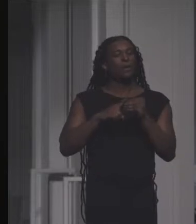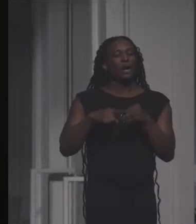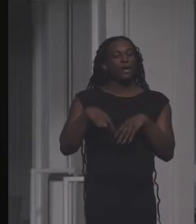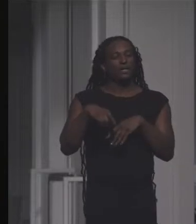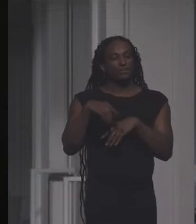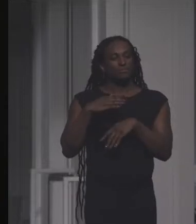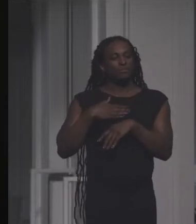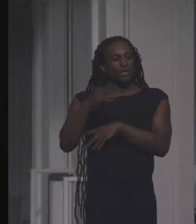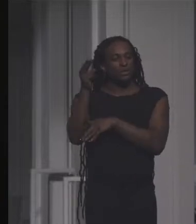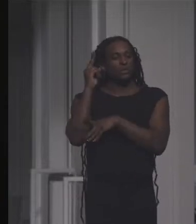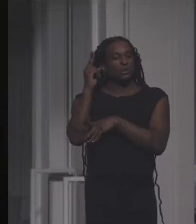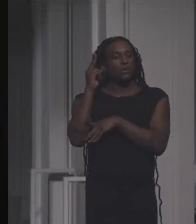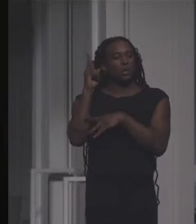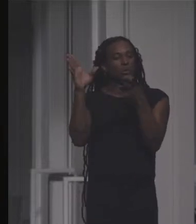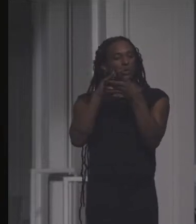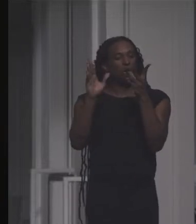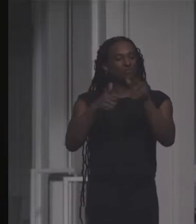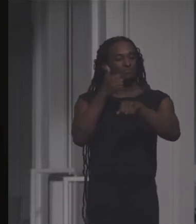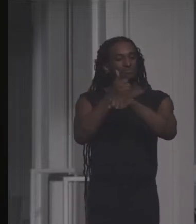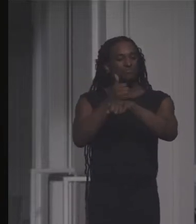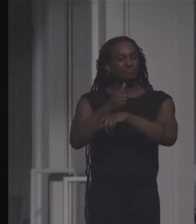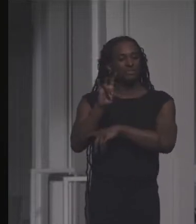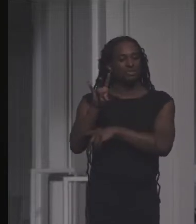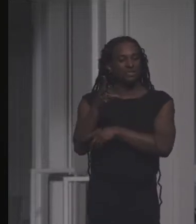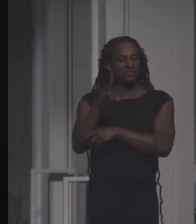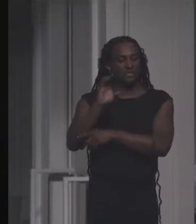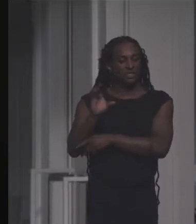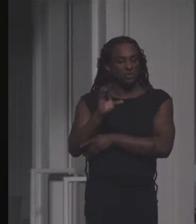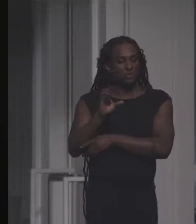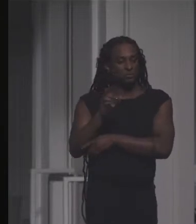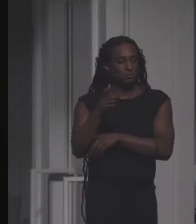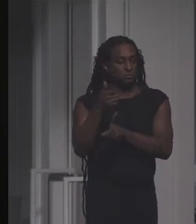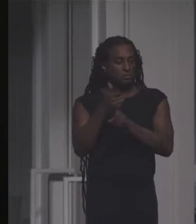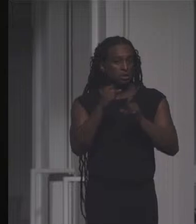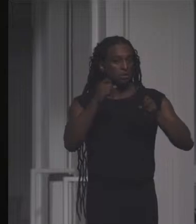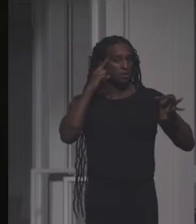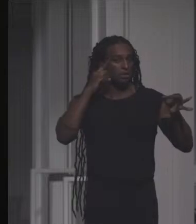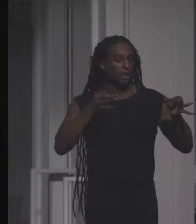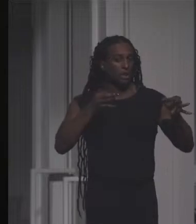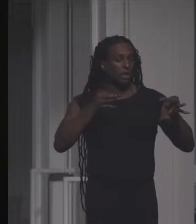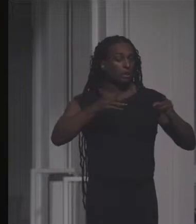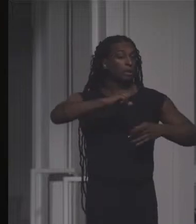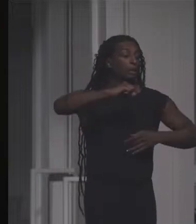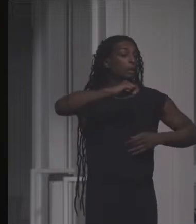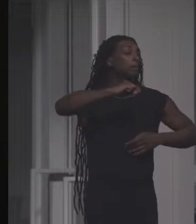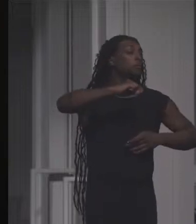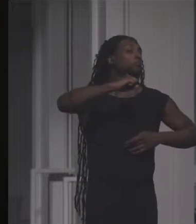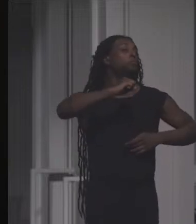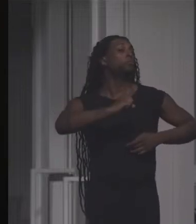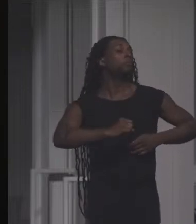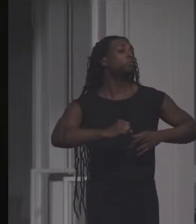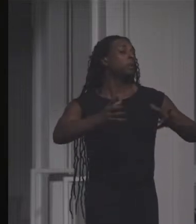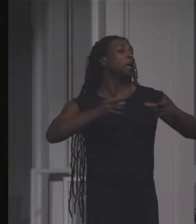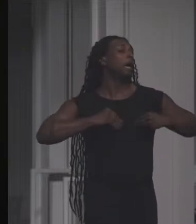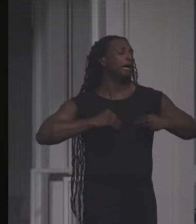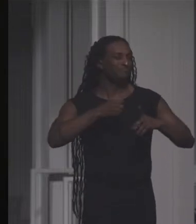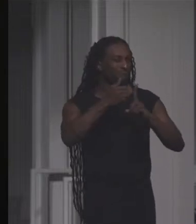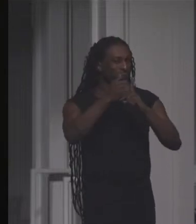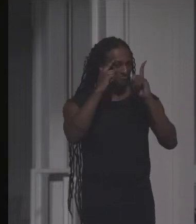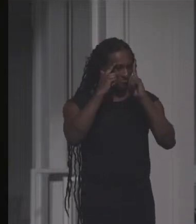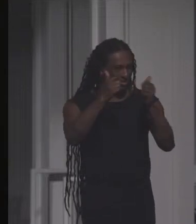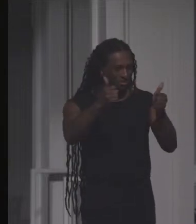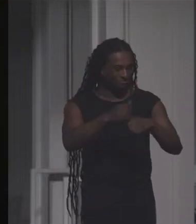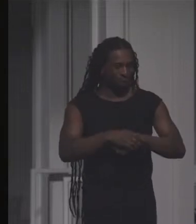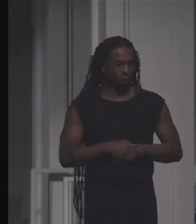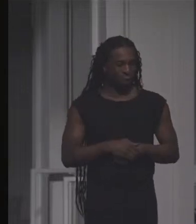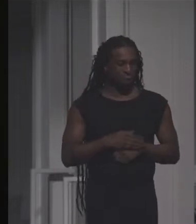you can decide whether or not to let them in and take that risk. In my early 20s,